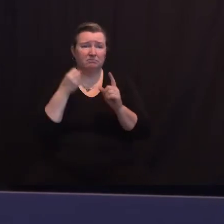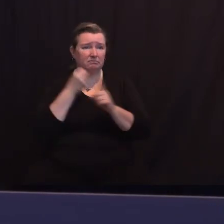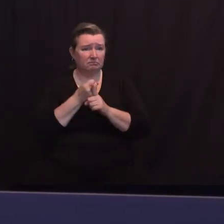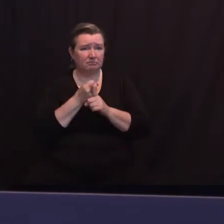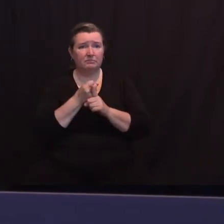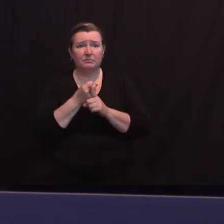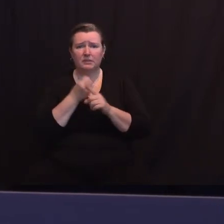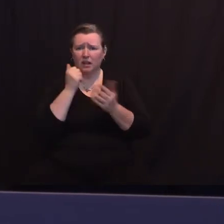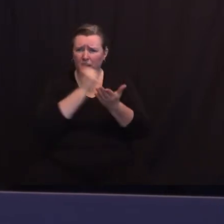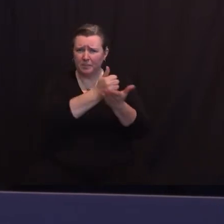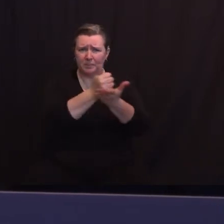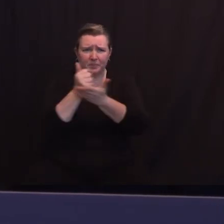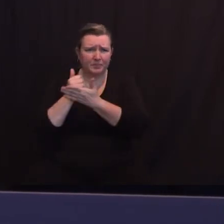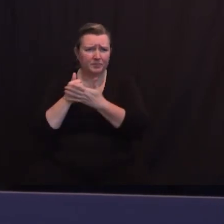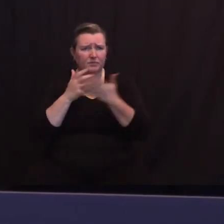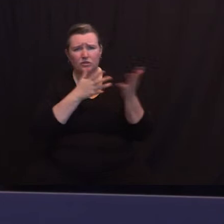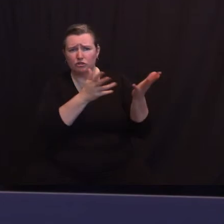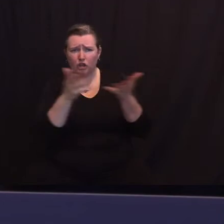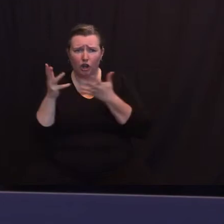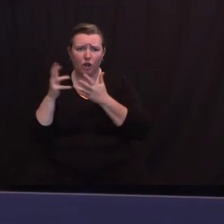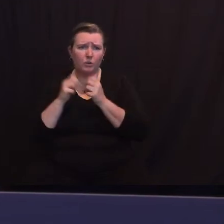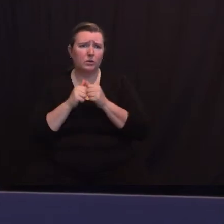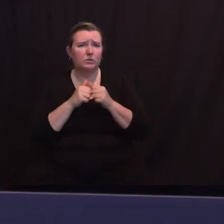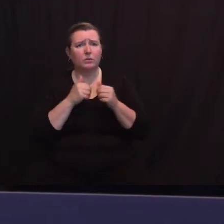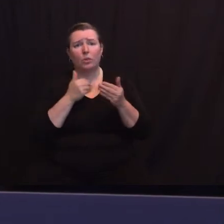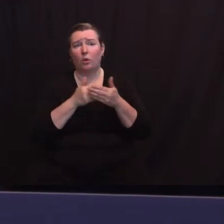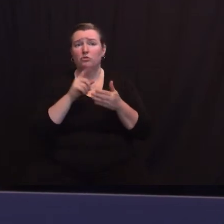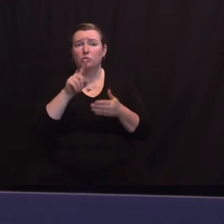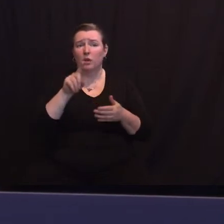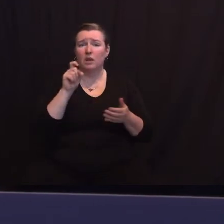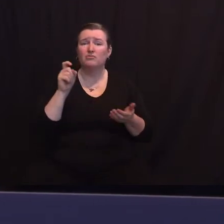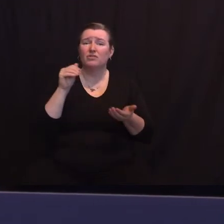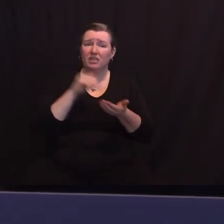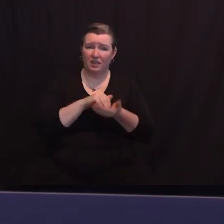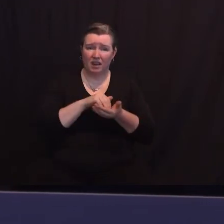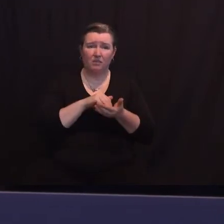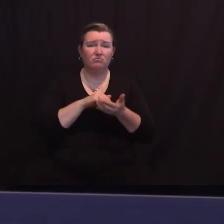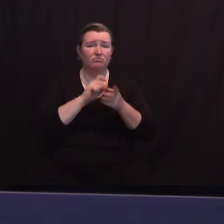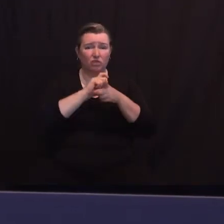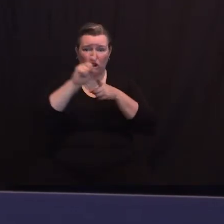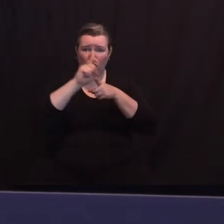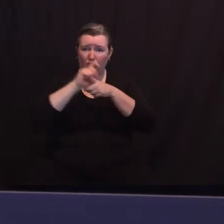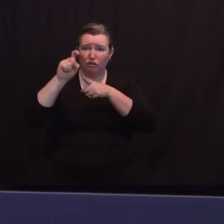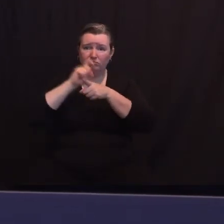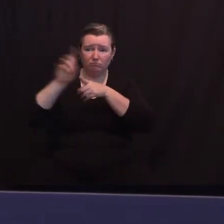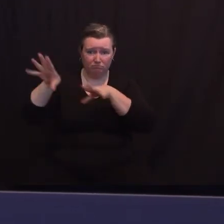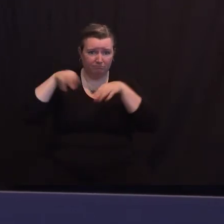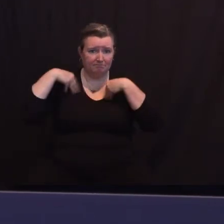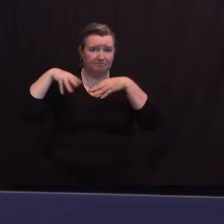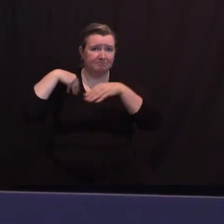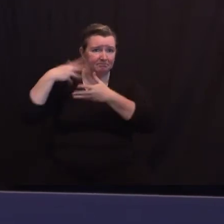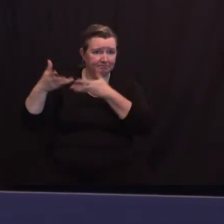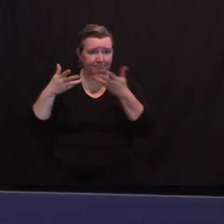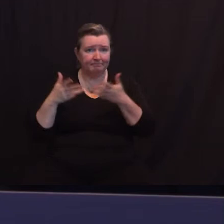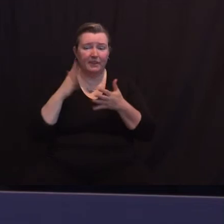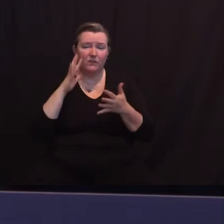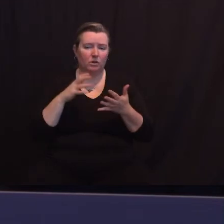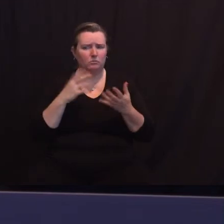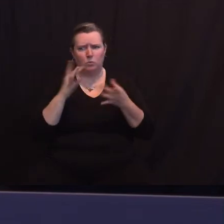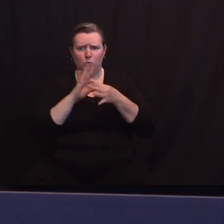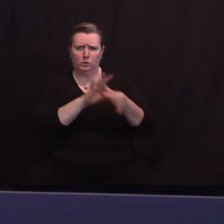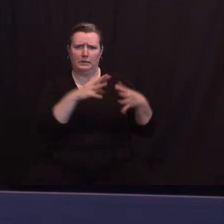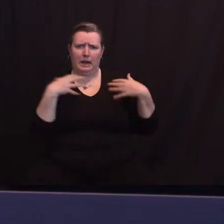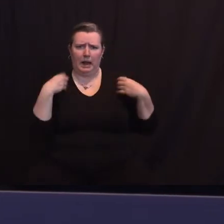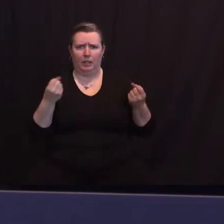nearly 100,000 callers to answer their health questions. So stay safe, continue